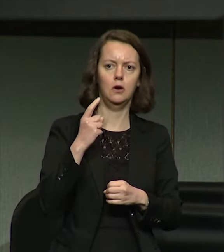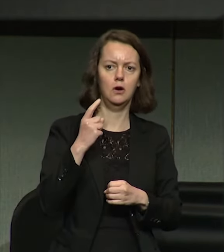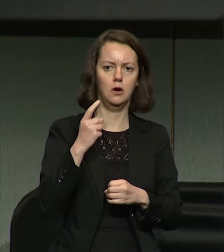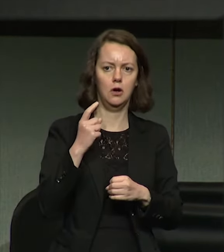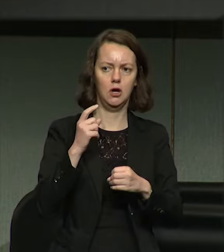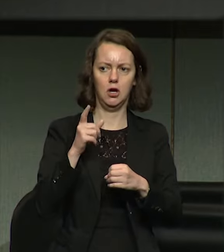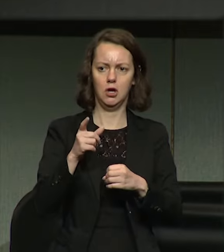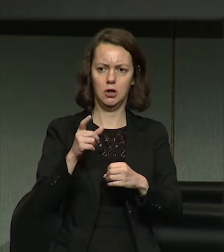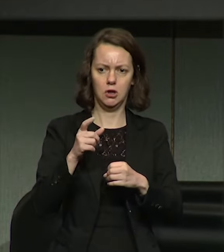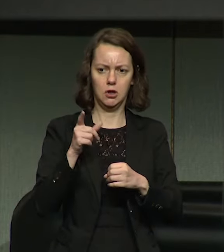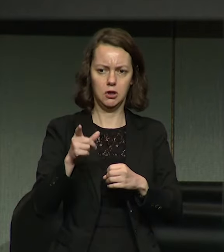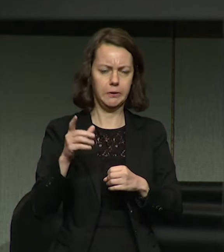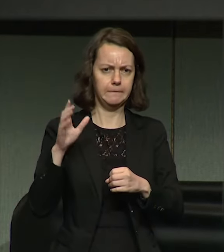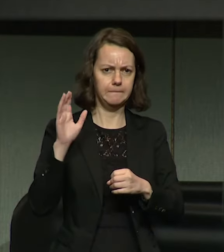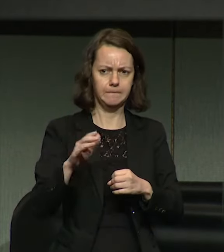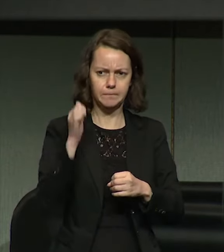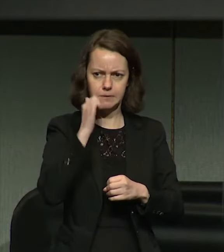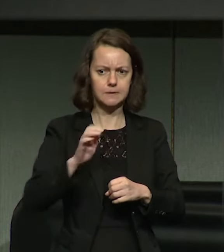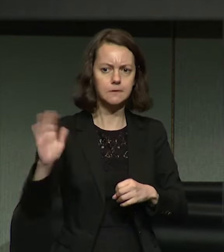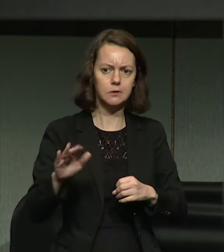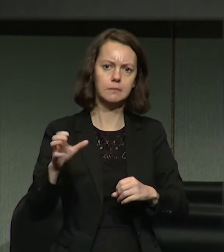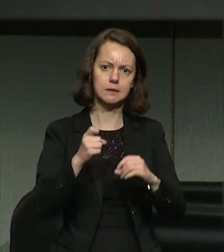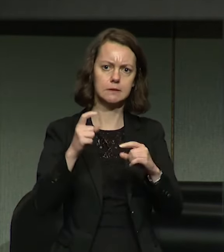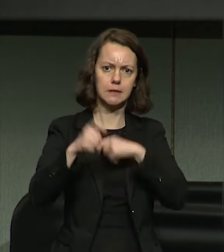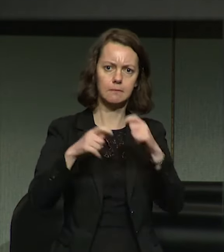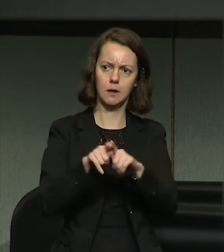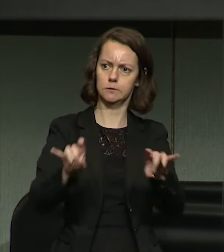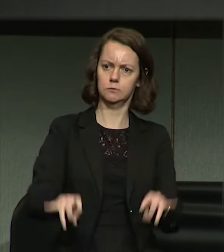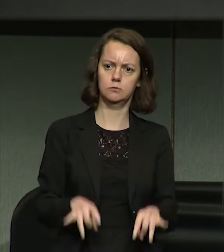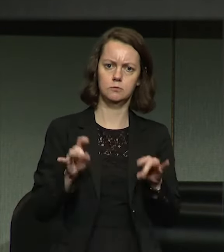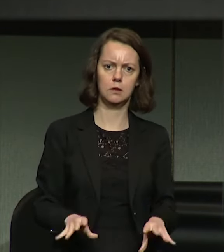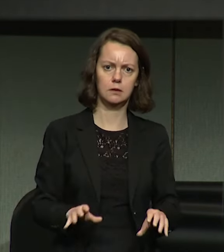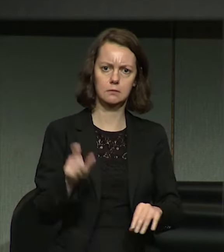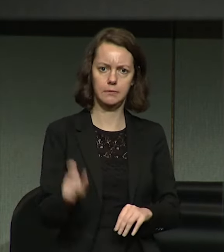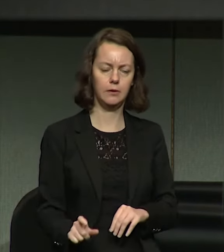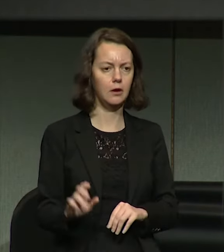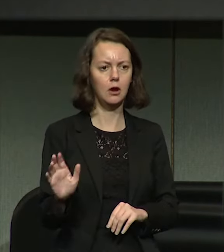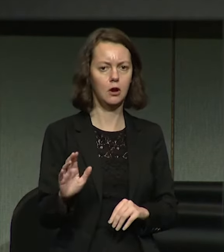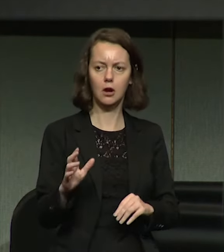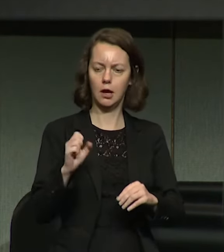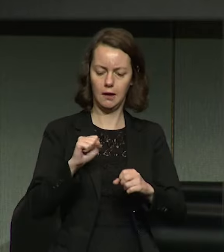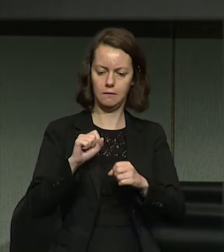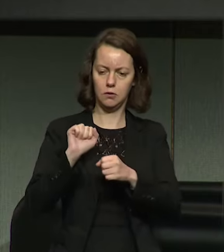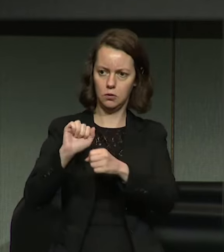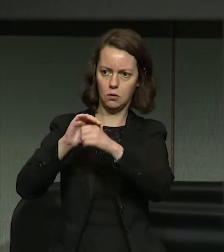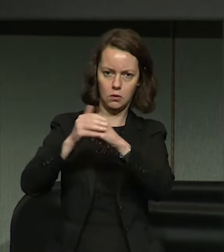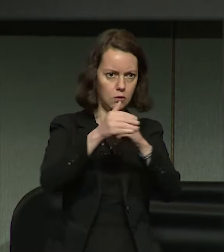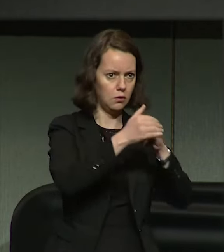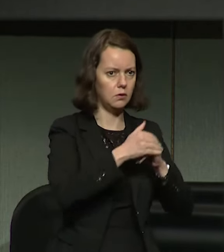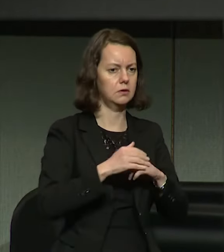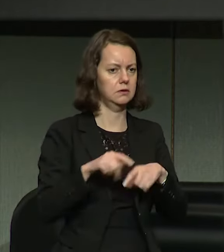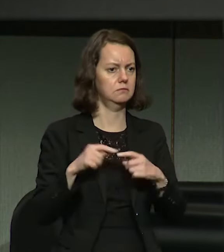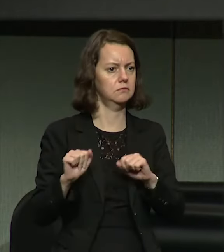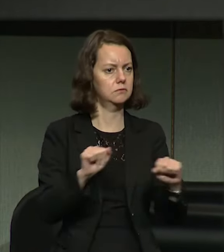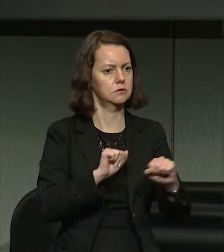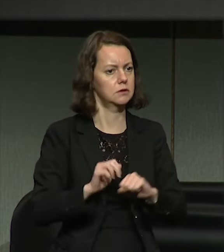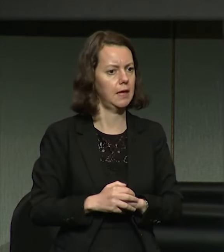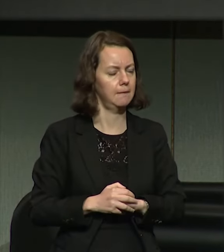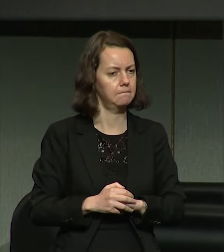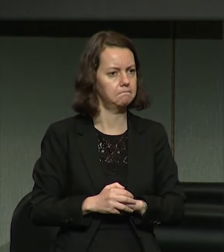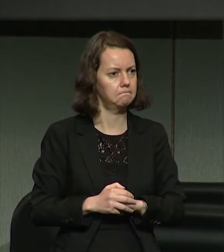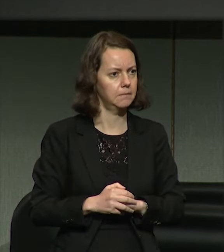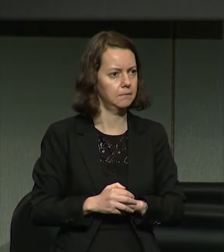the blackness out of me to make me be mainstream Australian, to feel like you've got the challenge sorted. We can